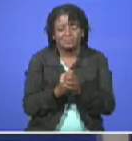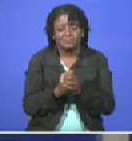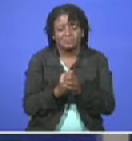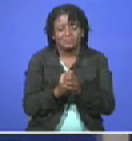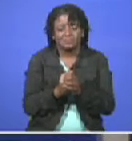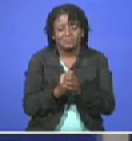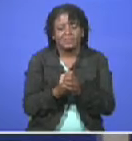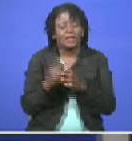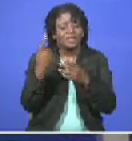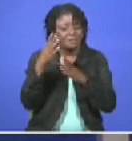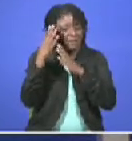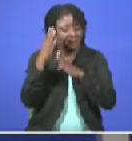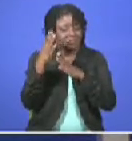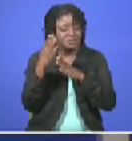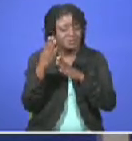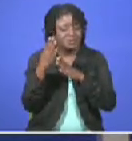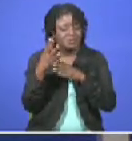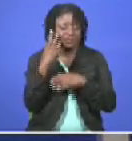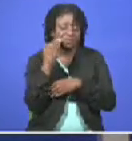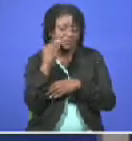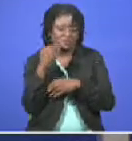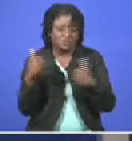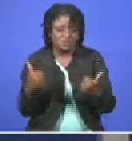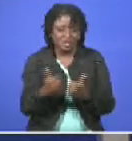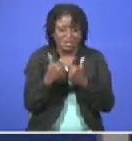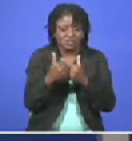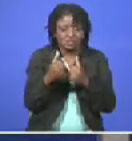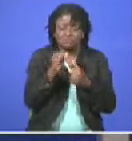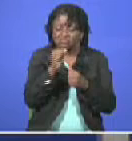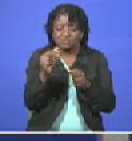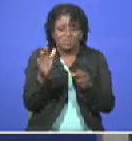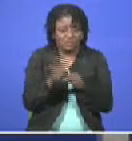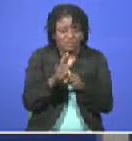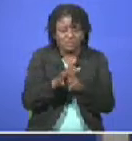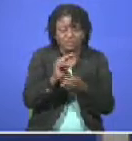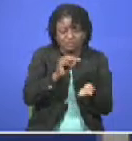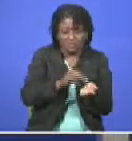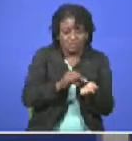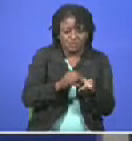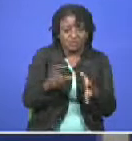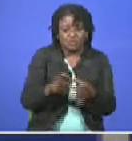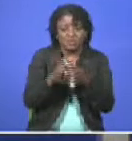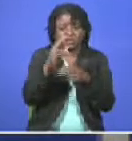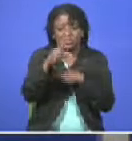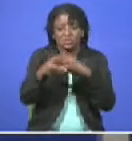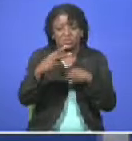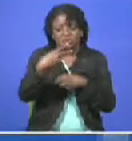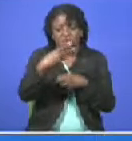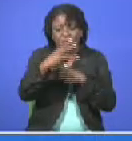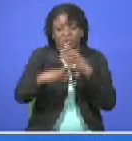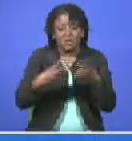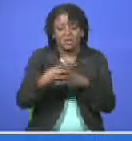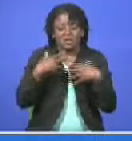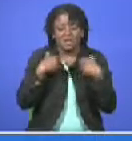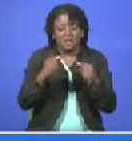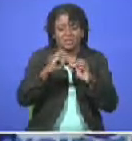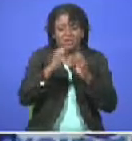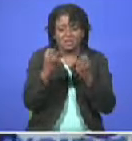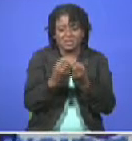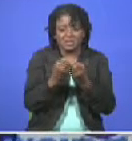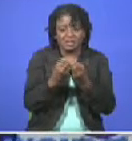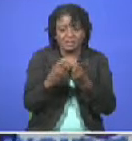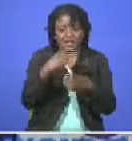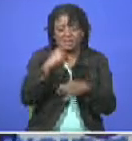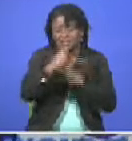Bahamas, like many countries, experiencing challenges with a shortage of nurses. They're joining the World Health Organization and the International Council